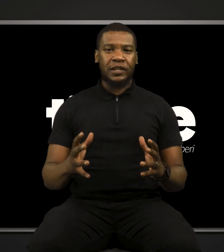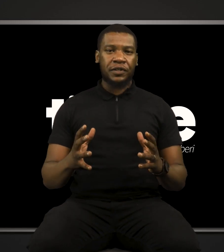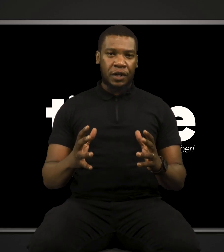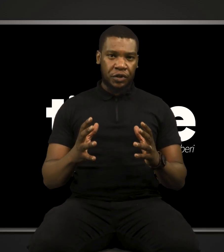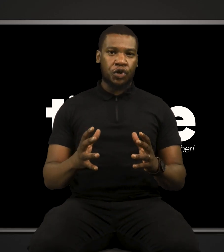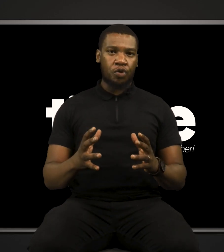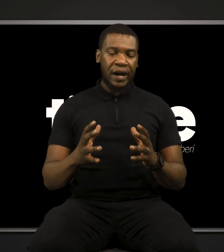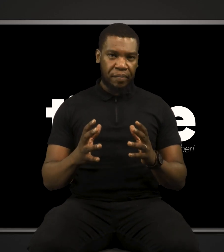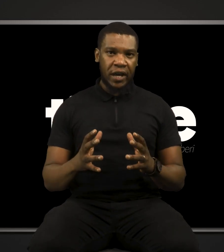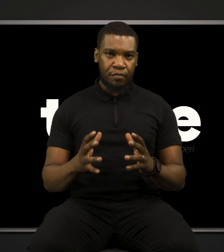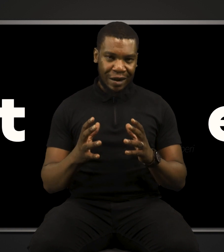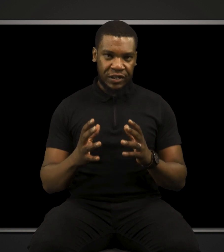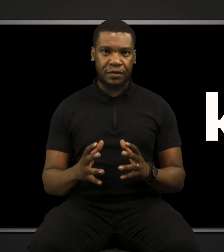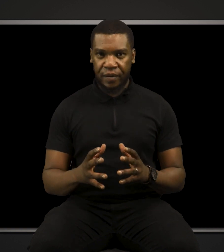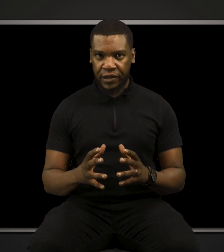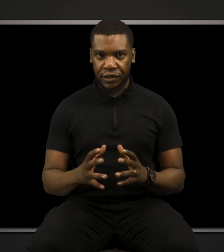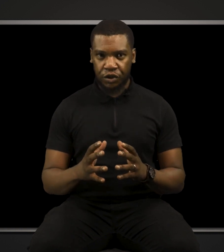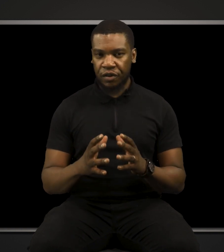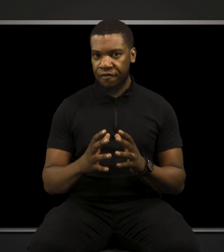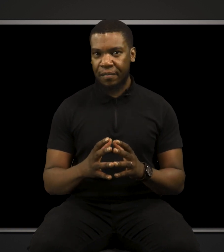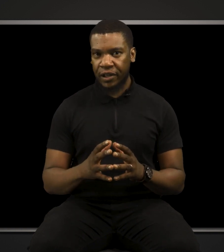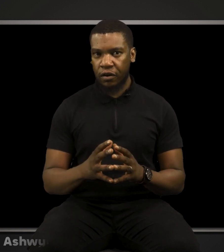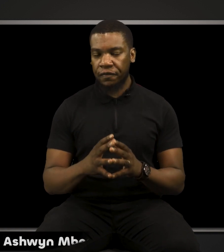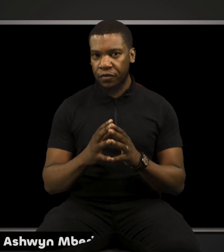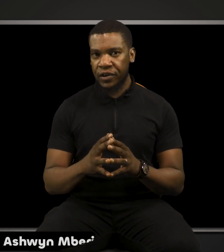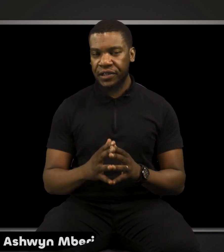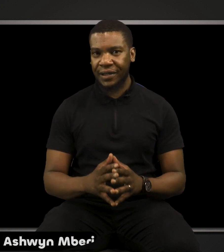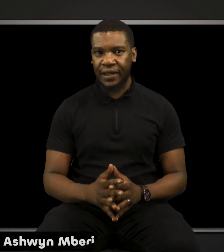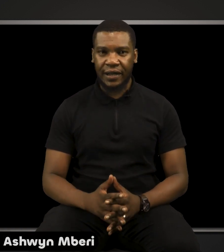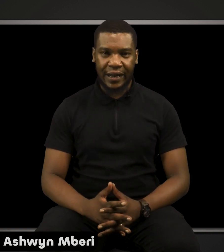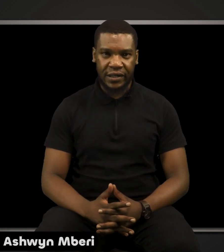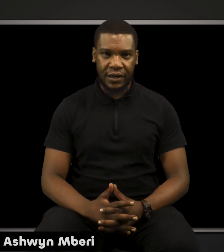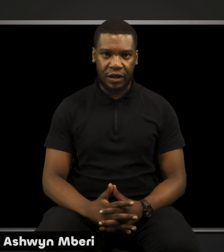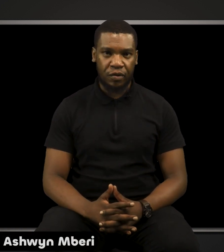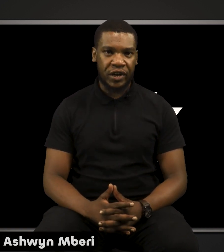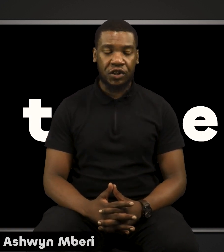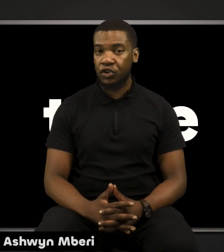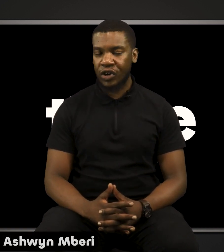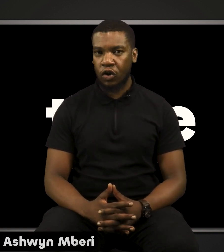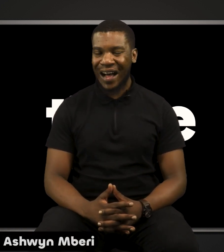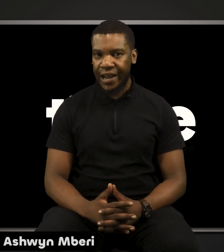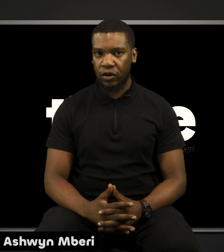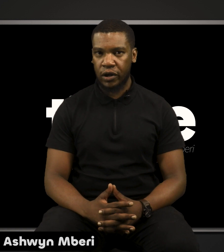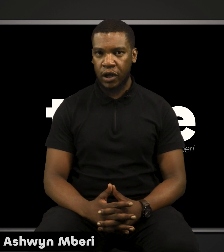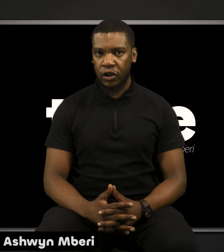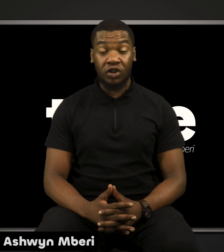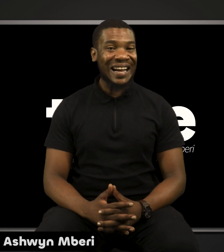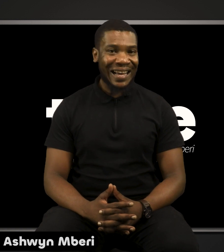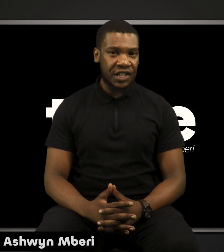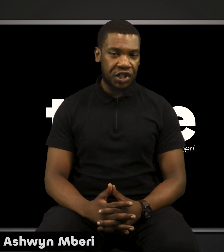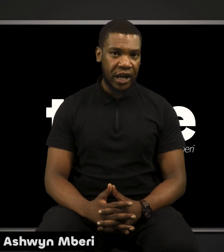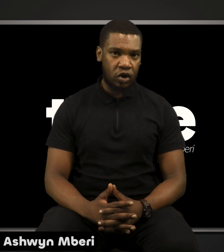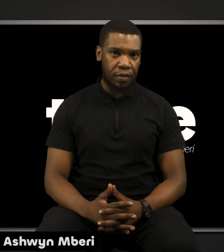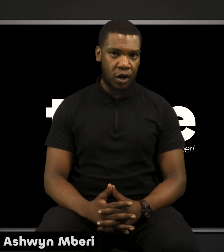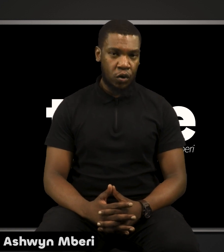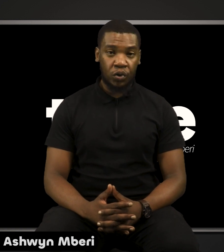I would like to start the show by paying my respects to the family of the recently late liberation struggle icon, Dr.